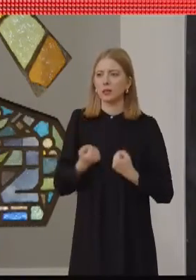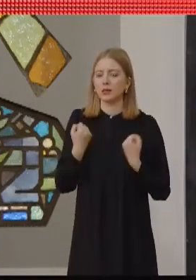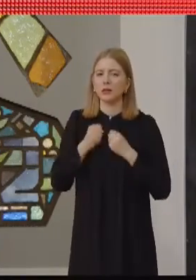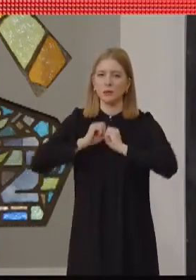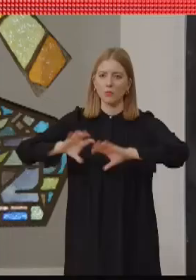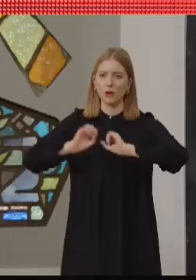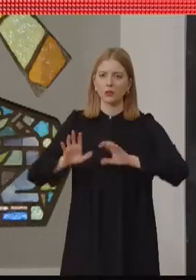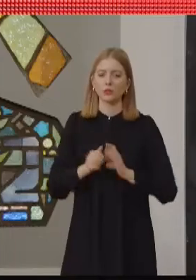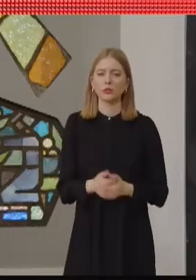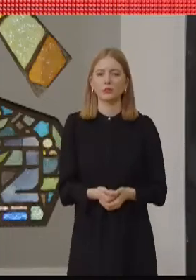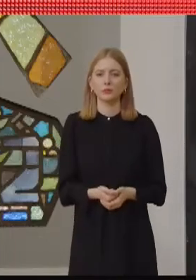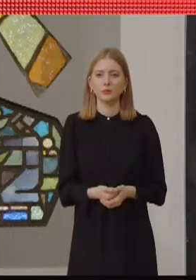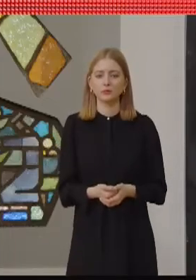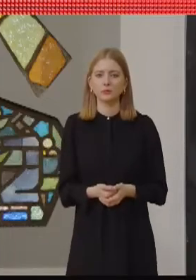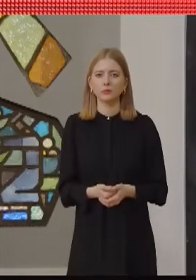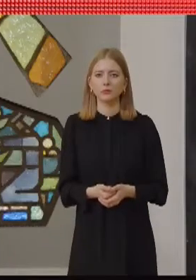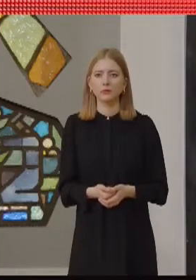I'm very glad.